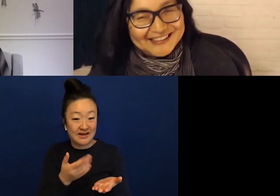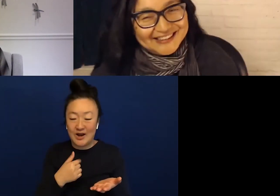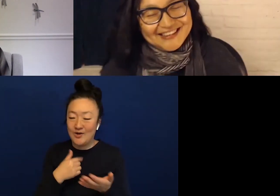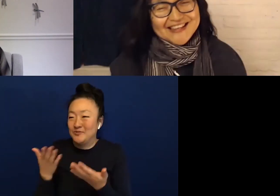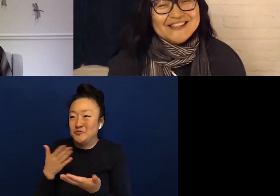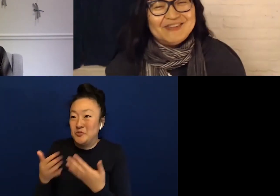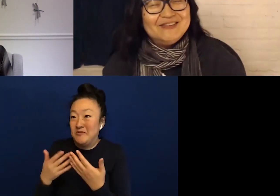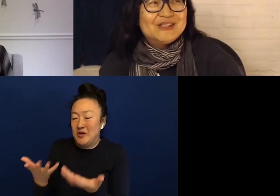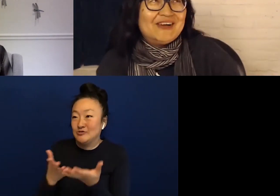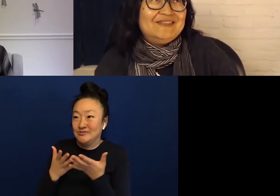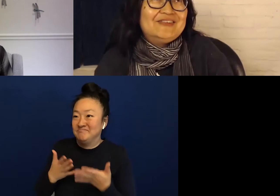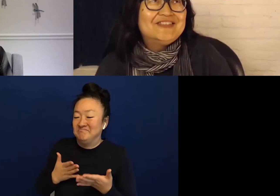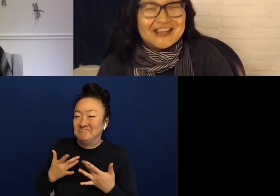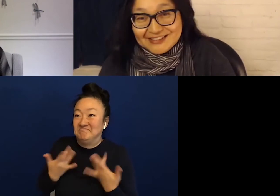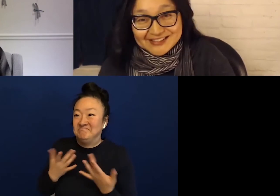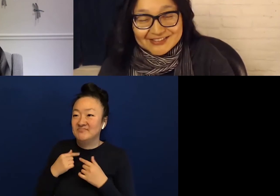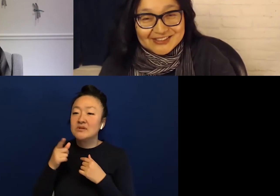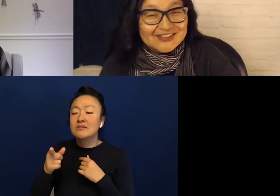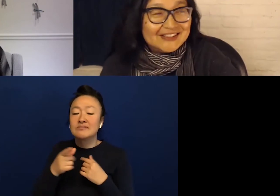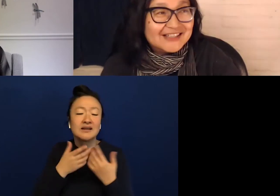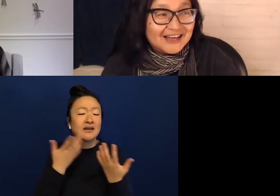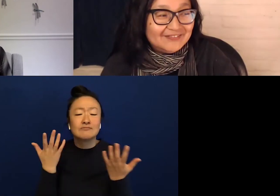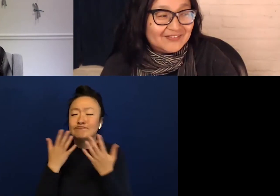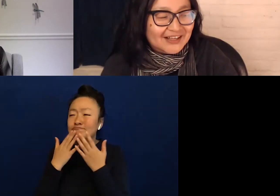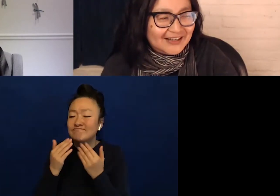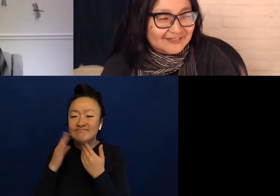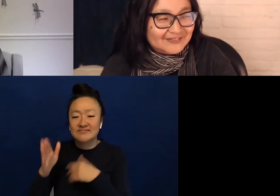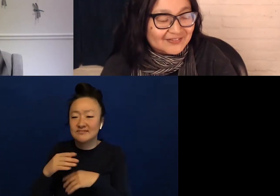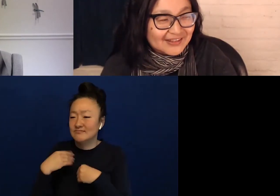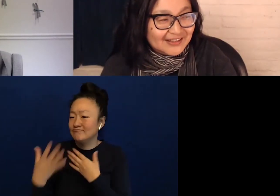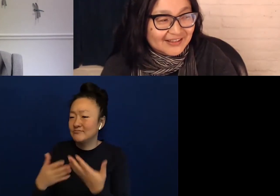whatever. So Yeah, like one, he was very generous, of course, with his time.